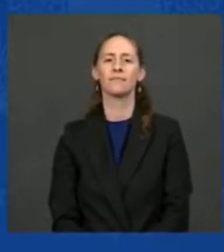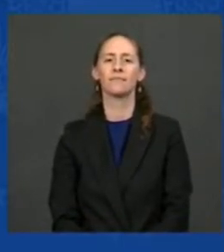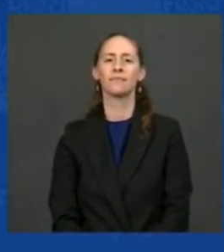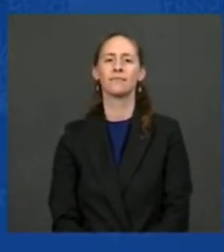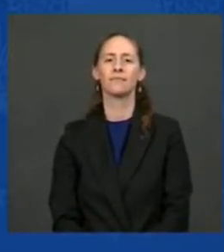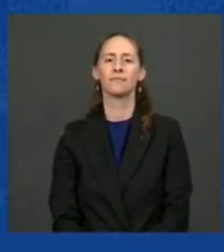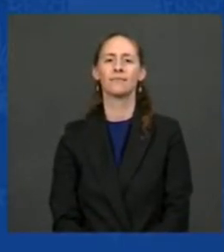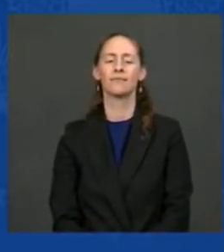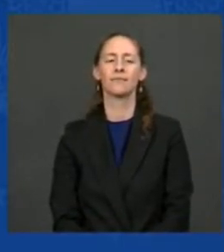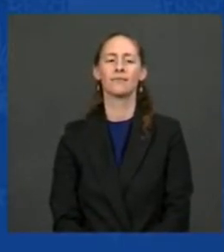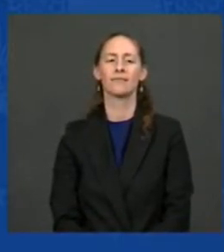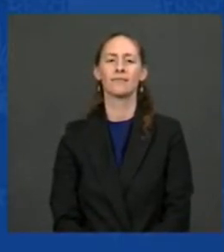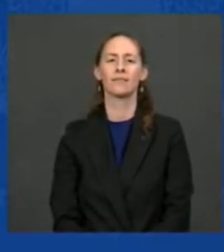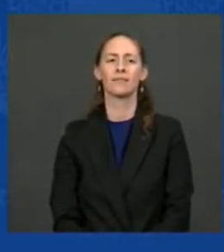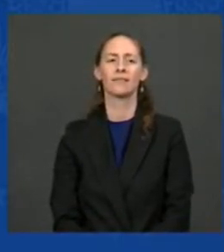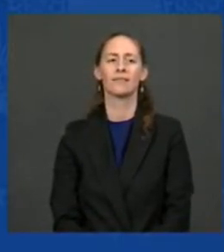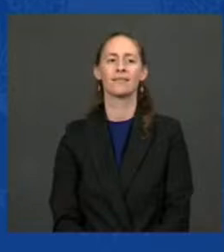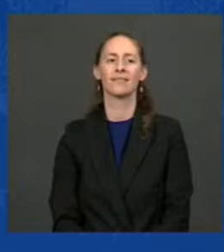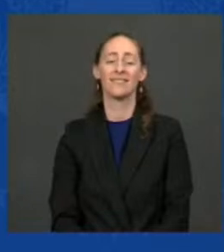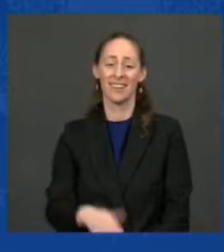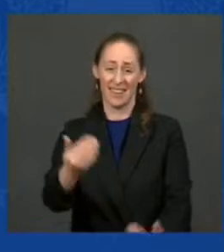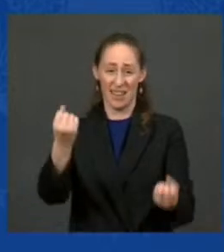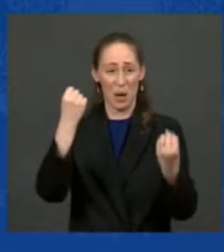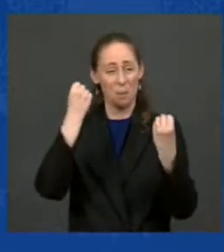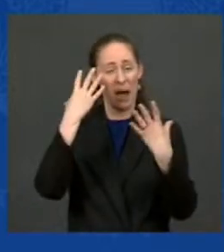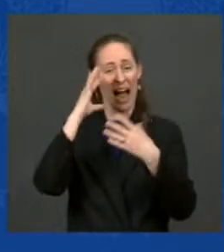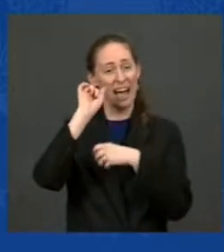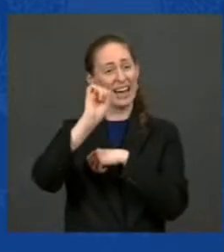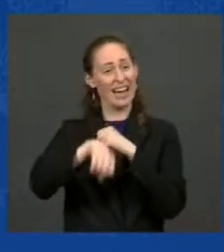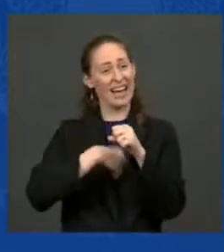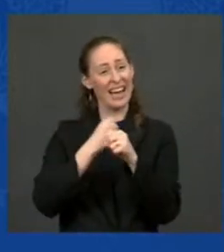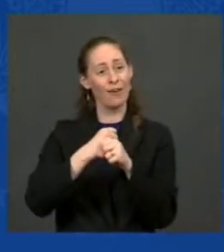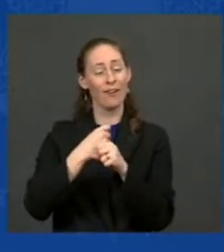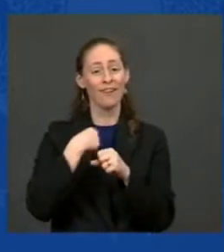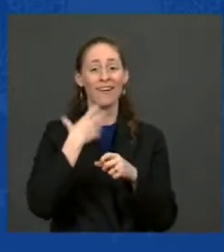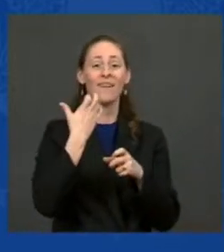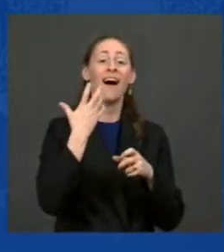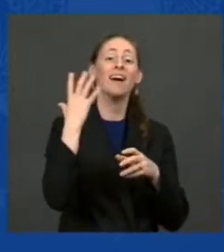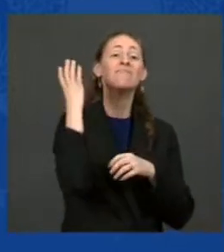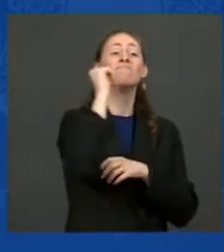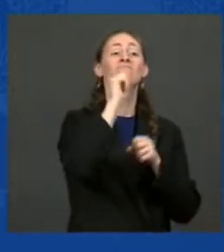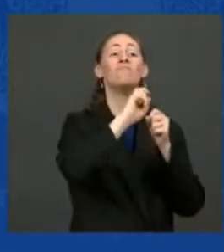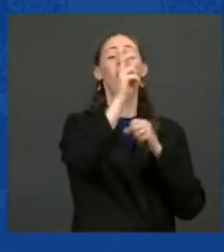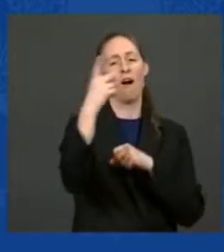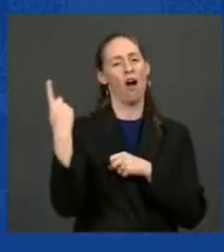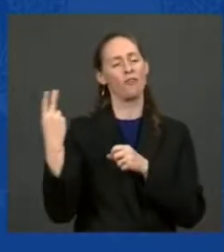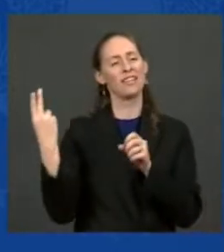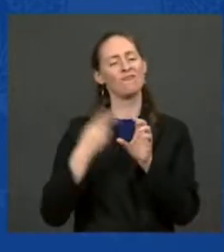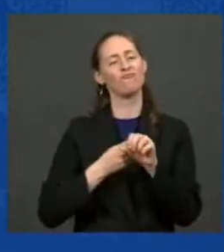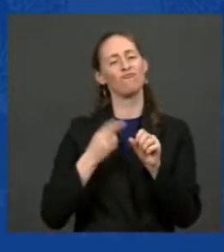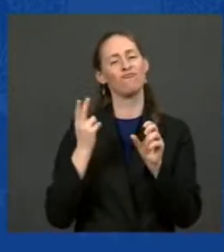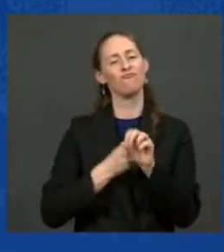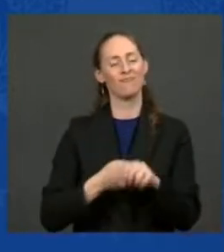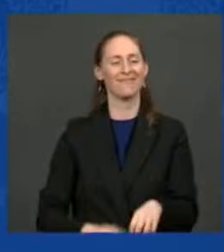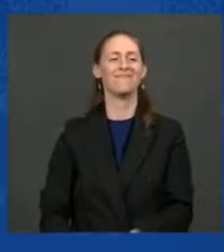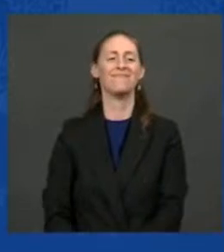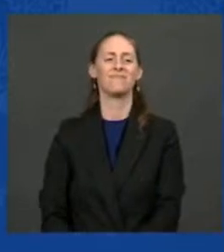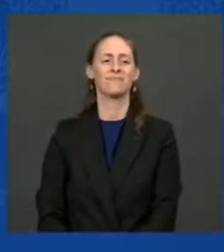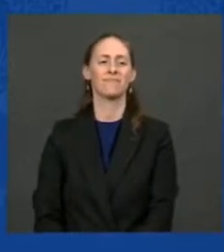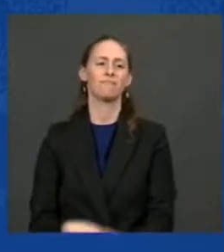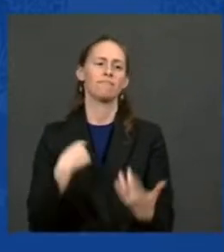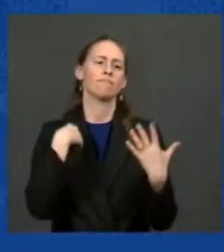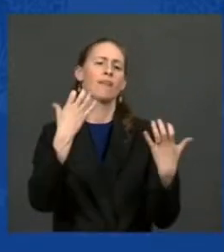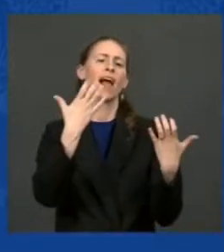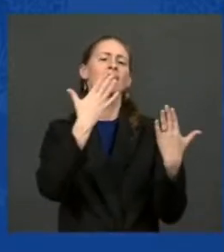it's yours to travel in anytime you would like. I want to thank a few more proud Connecticut leaders who've